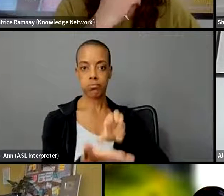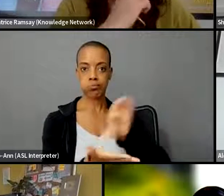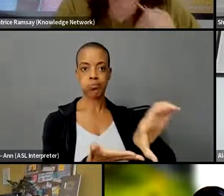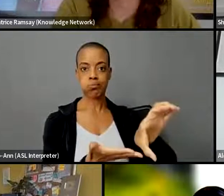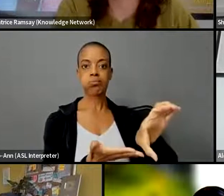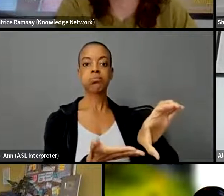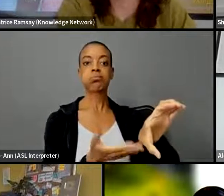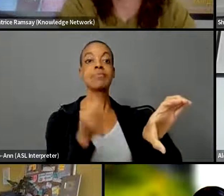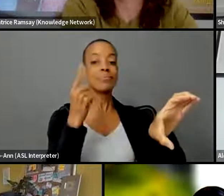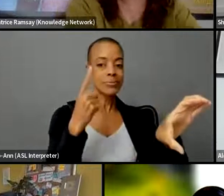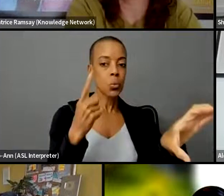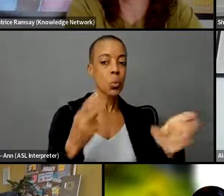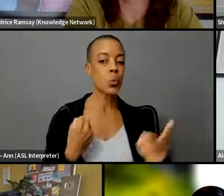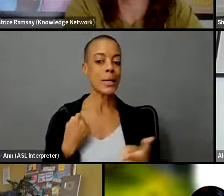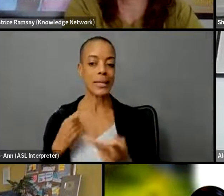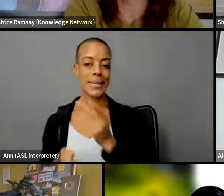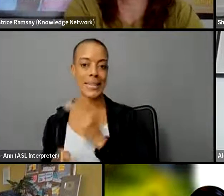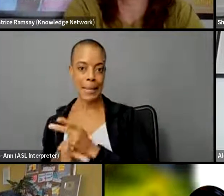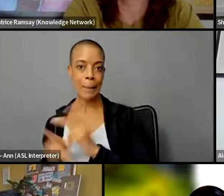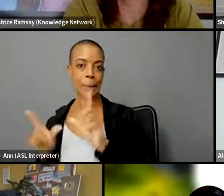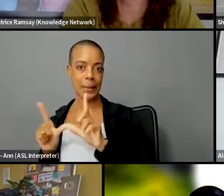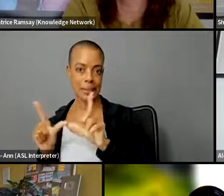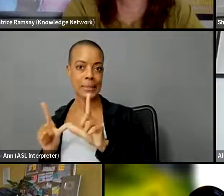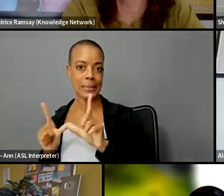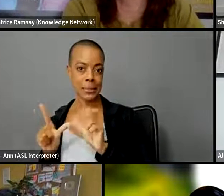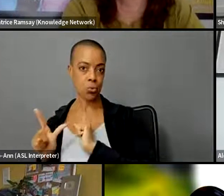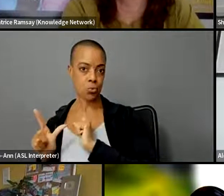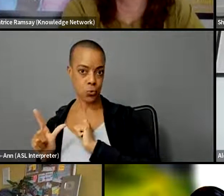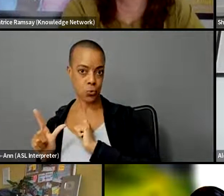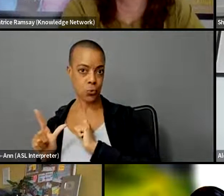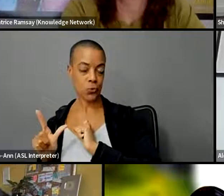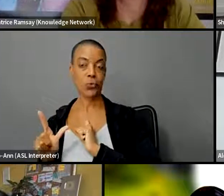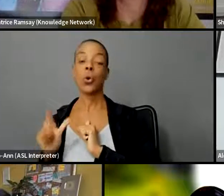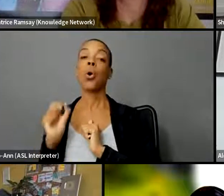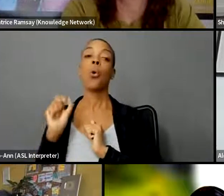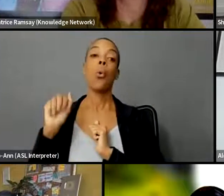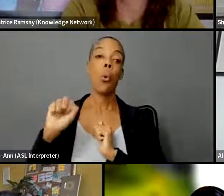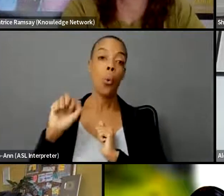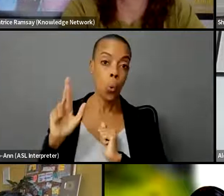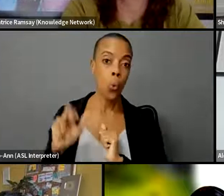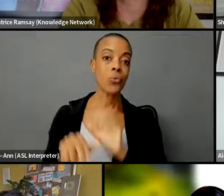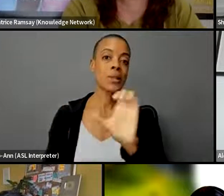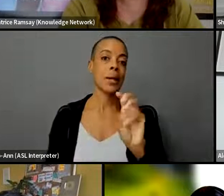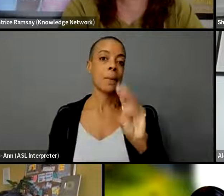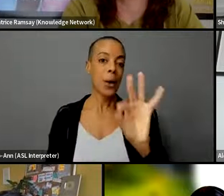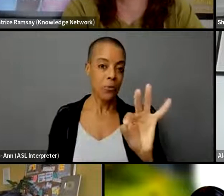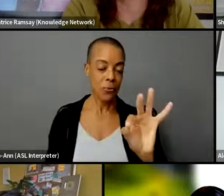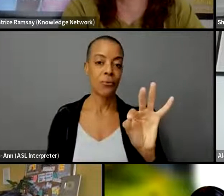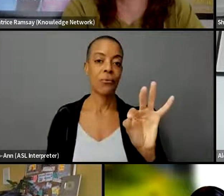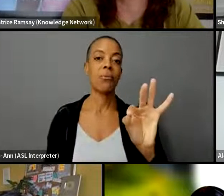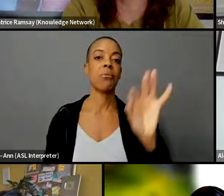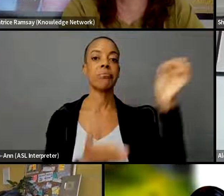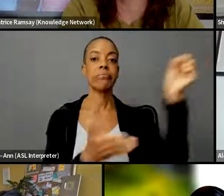retain the licensing. Others for CMF, etc. For different